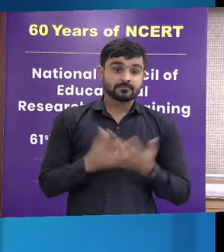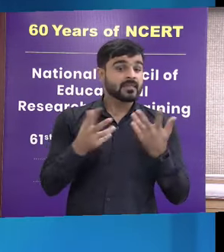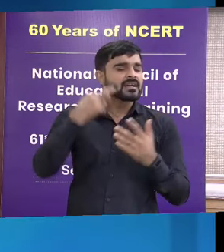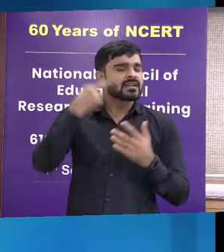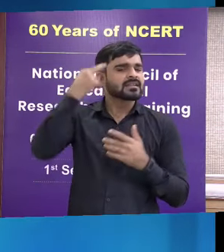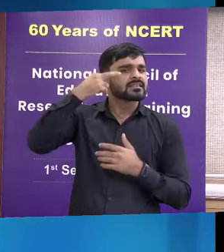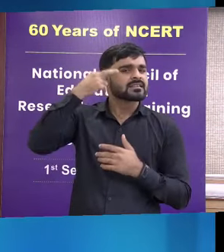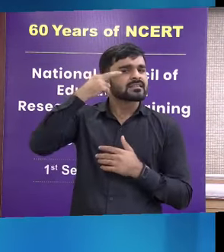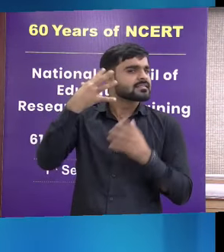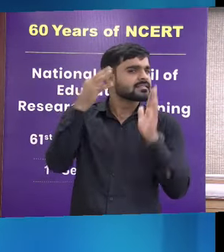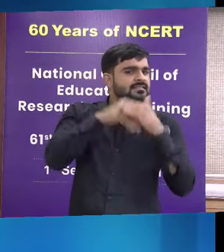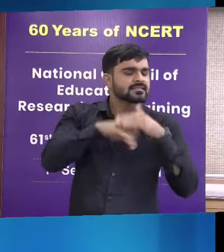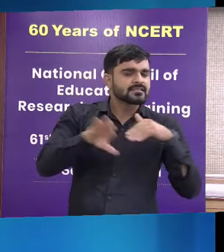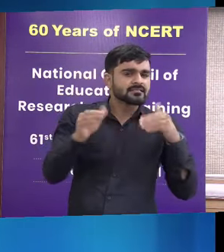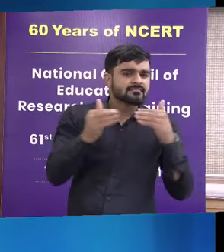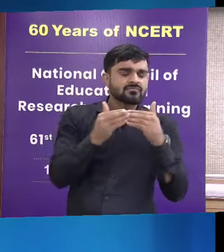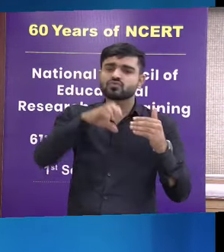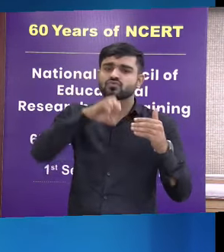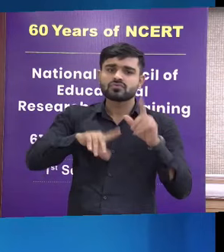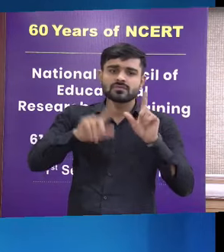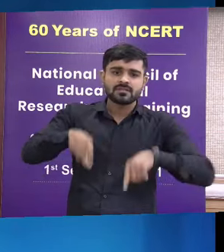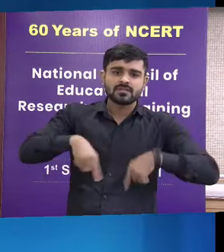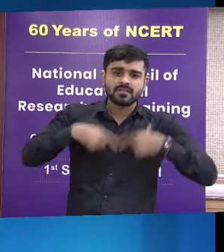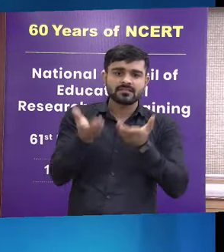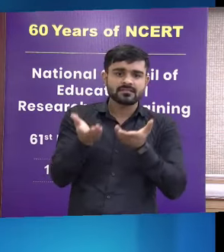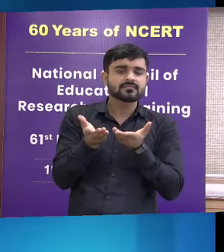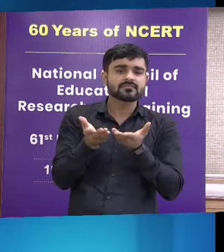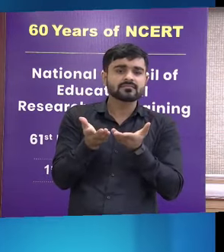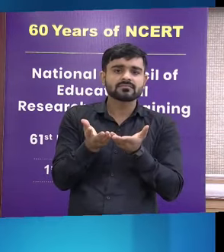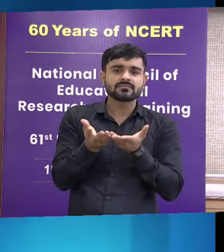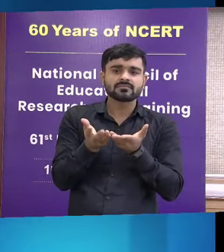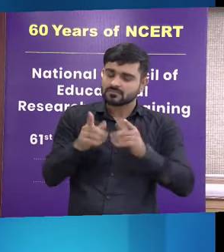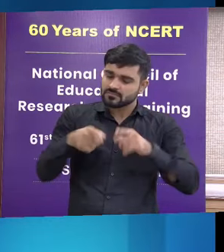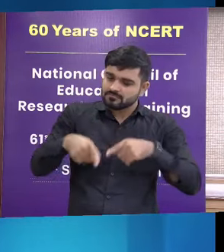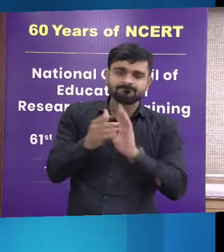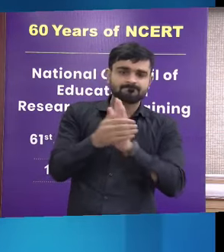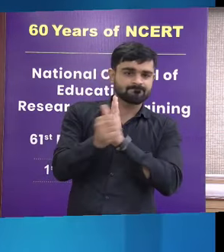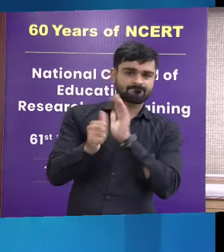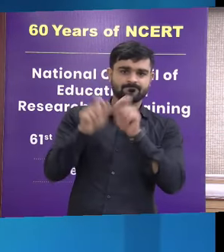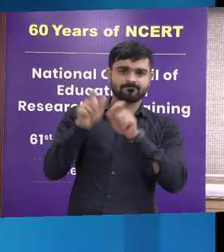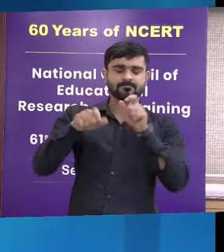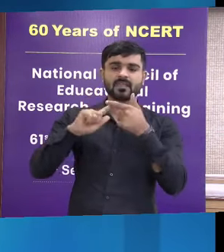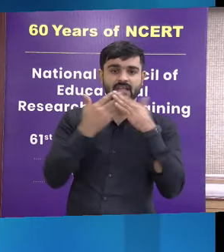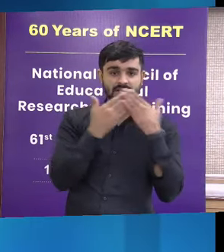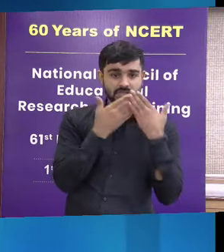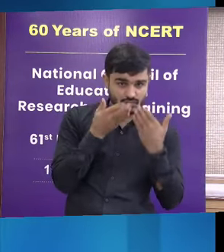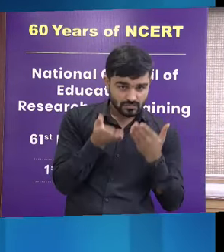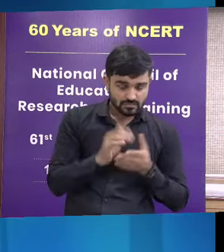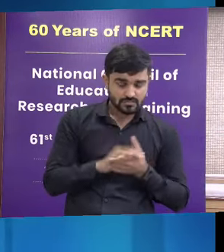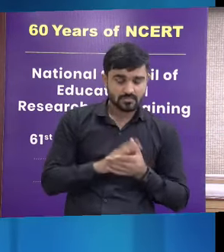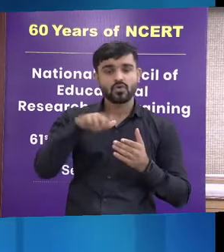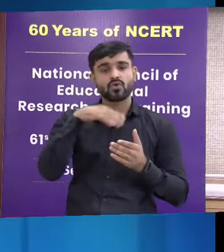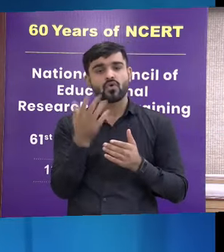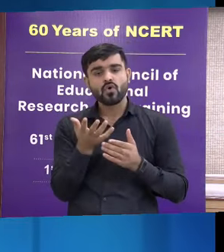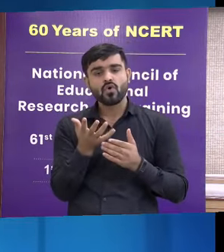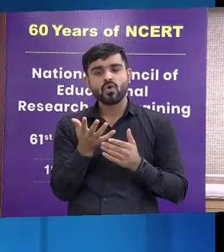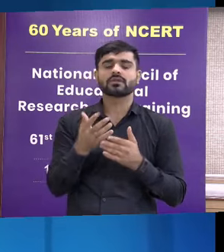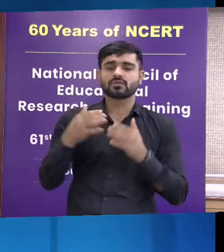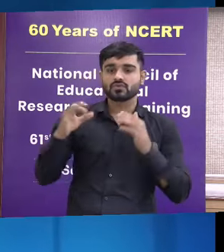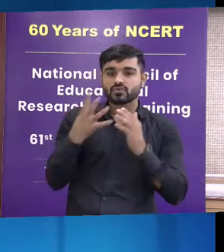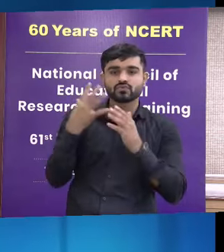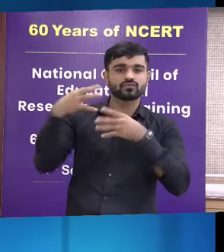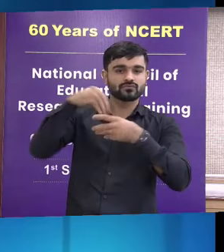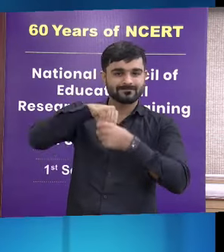to make the youth self-reliant through skill-based educations and ambitions in